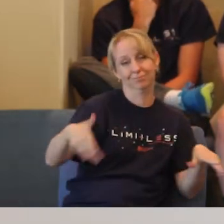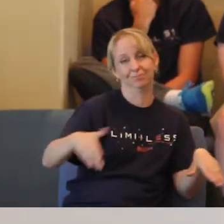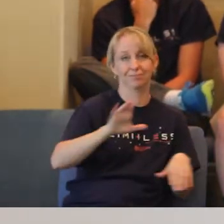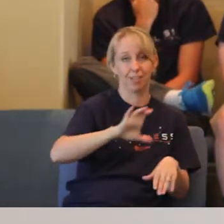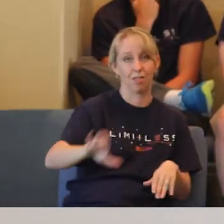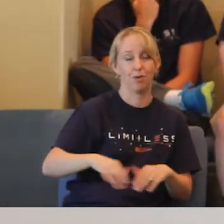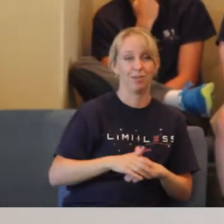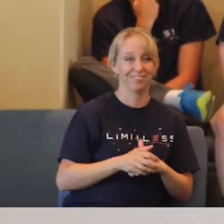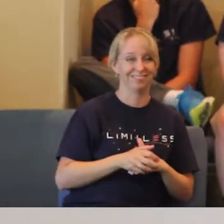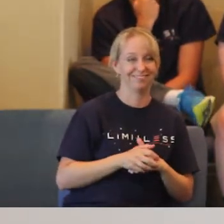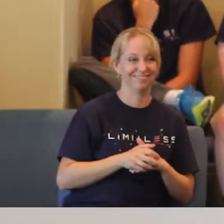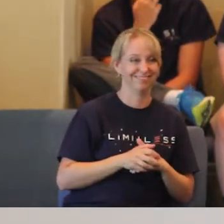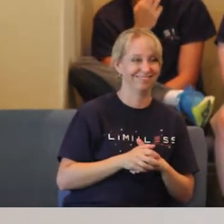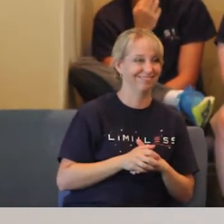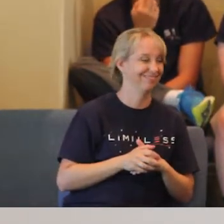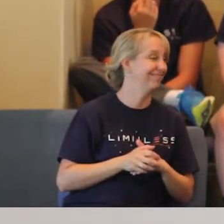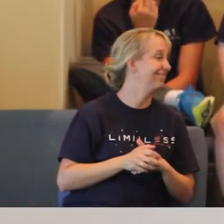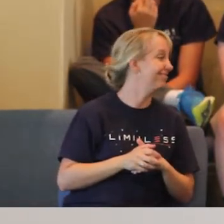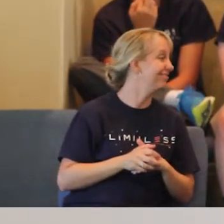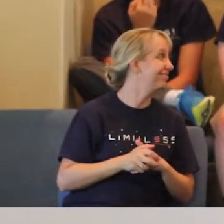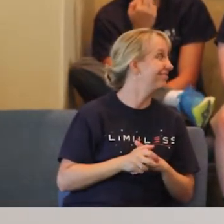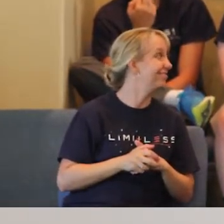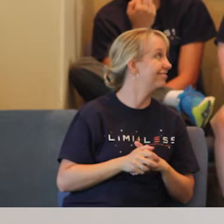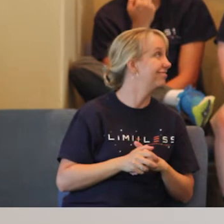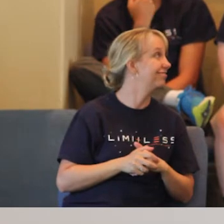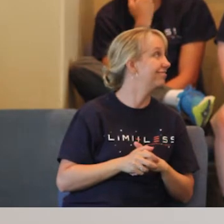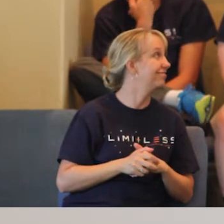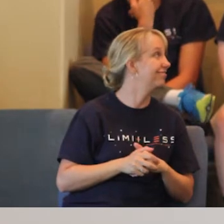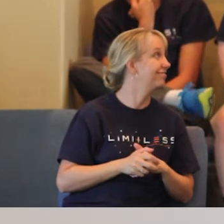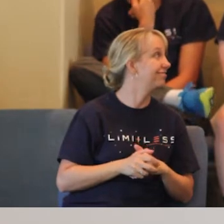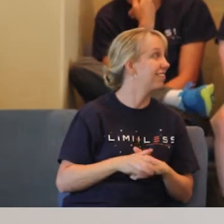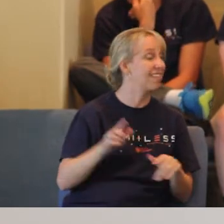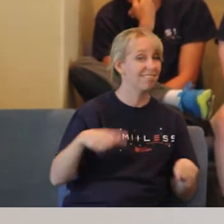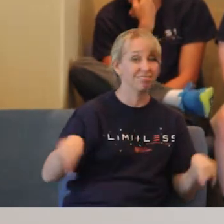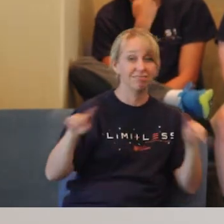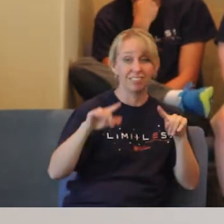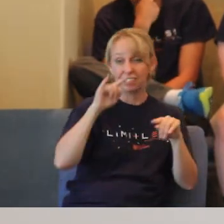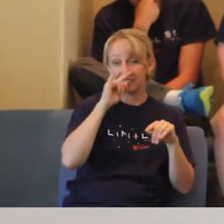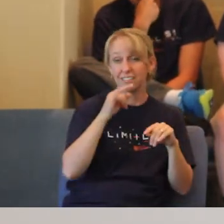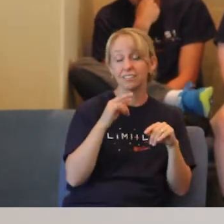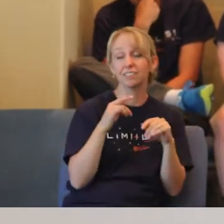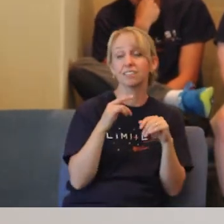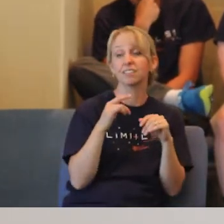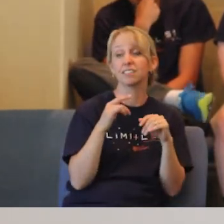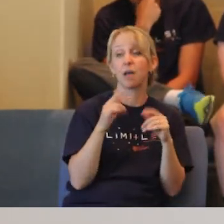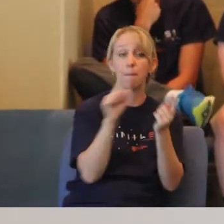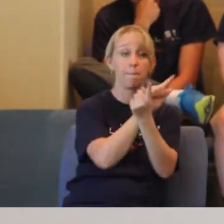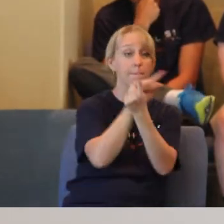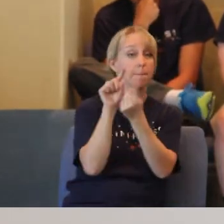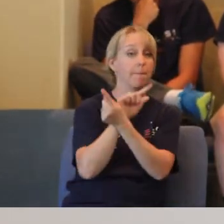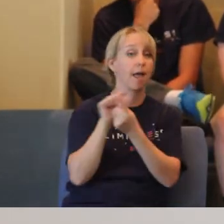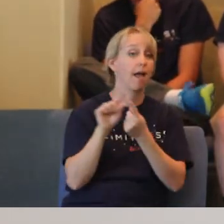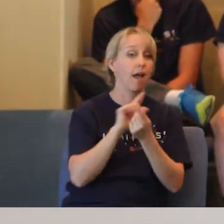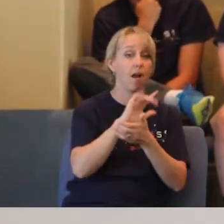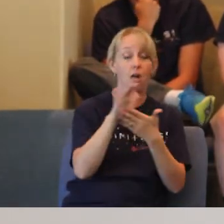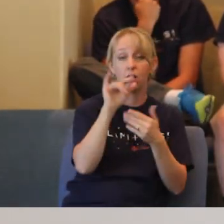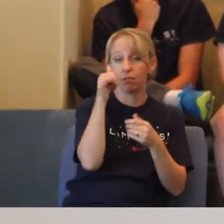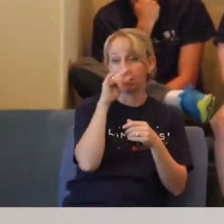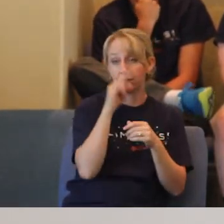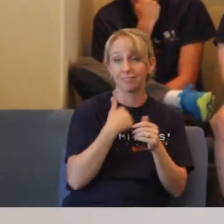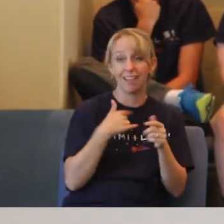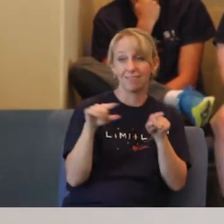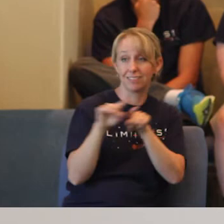So these kids met a lot of kids from all around the country that had the same love for Christ as they did, made some good